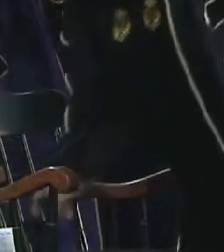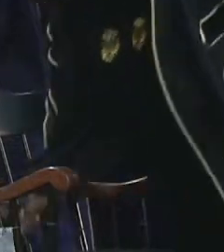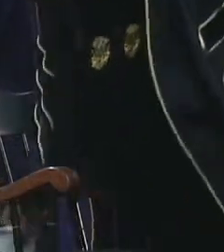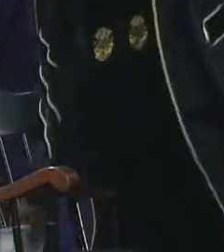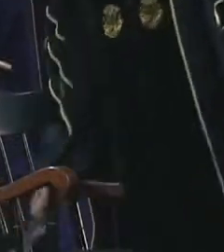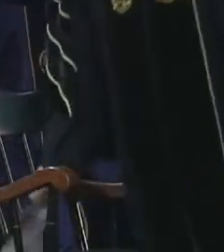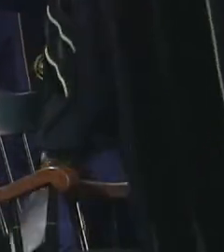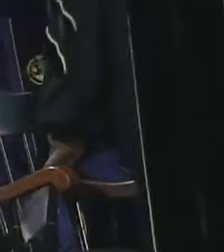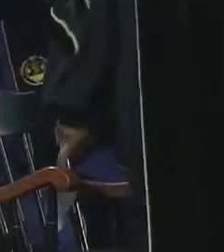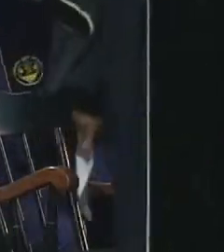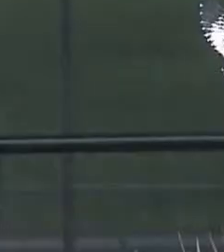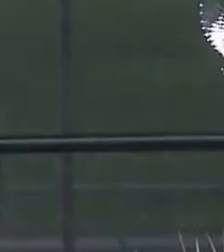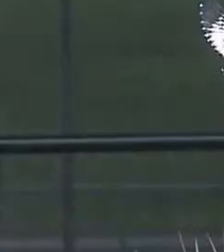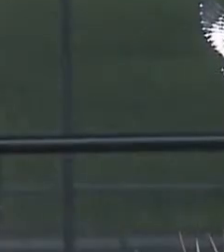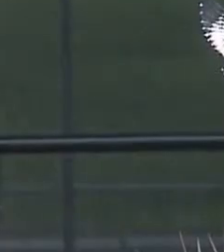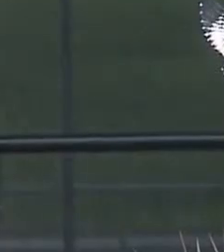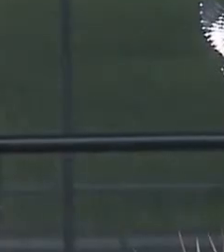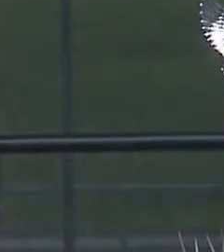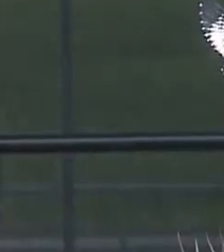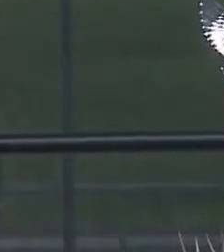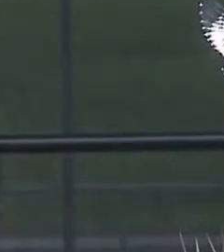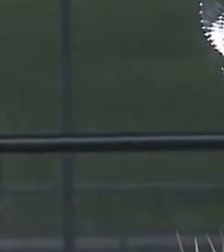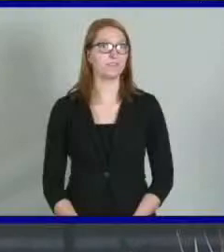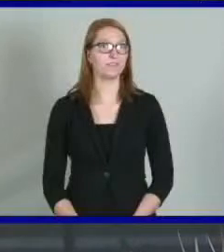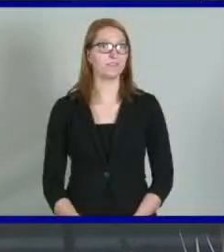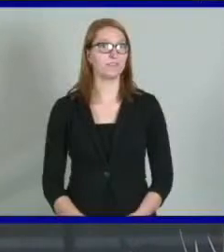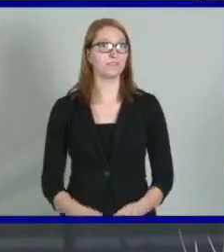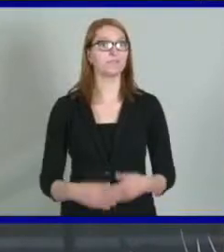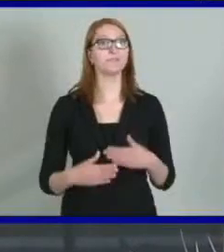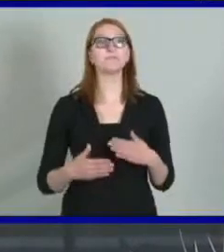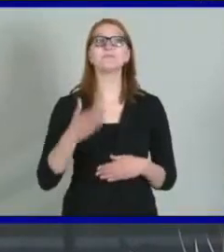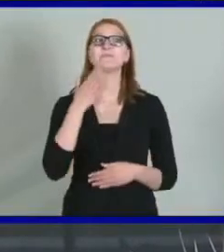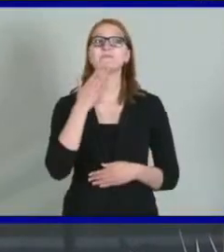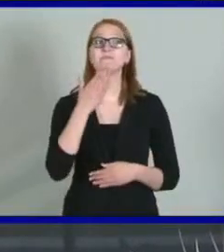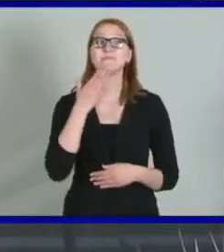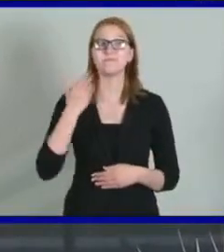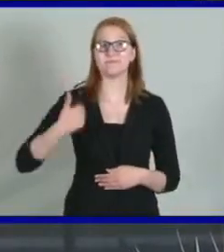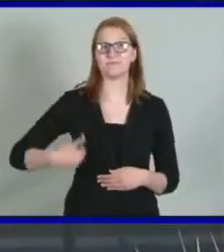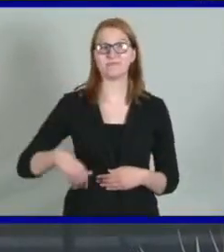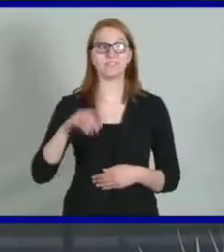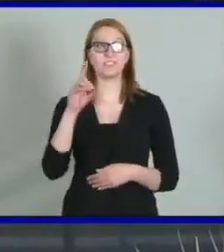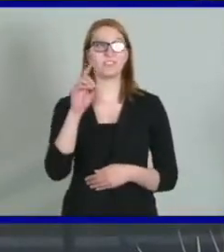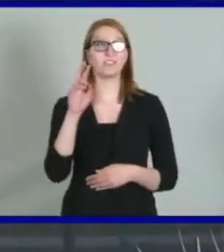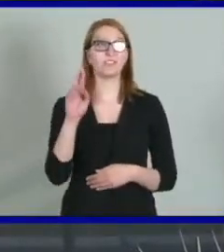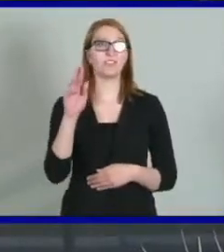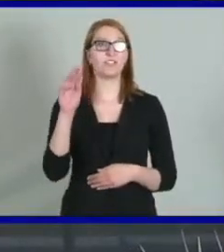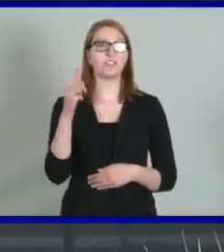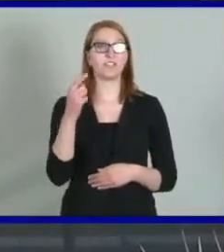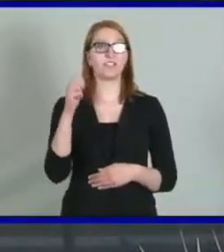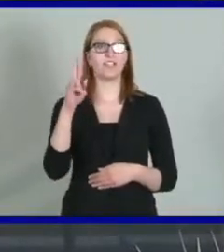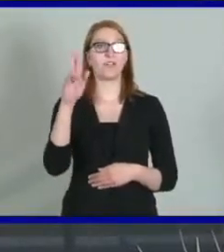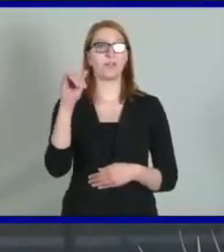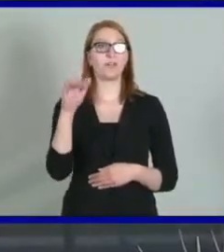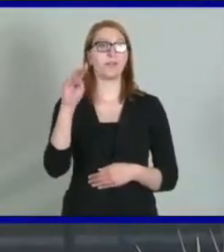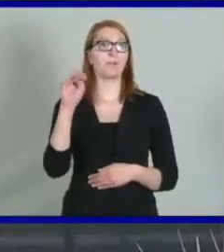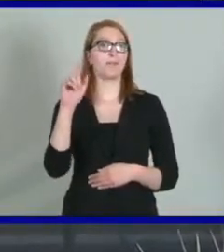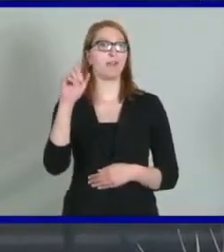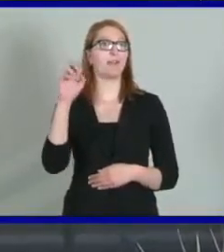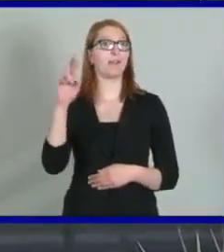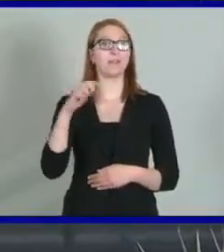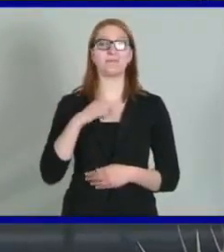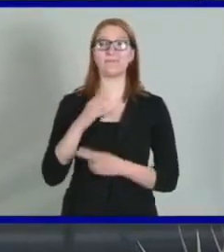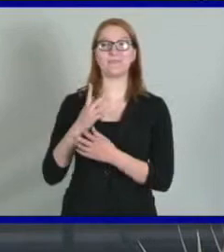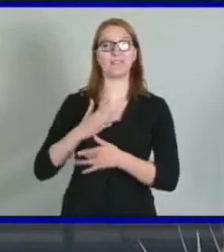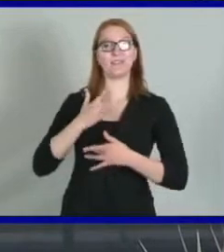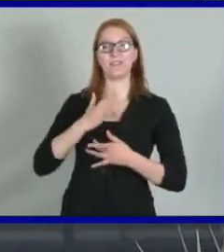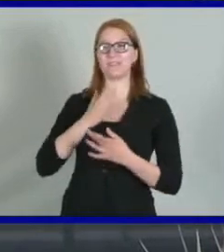Thank you. Ladies and gentlemen, my name is Dr. Gary Miller, and it's my honor to be president of the University of Akron.